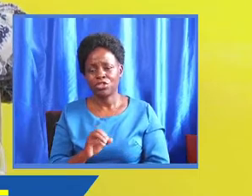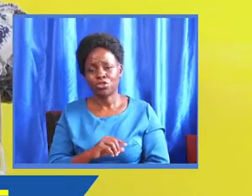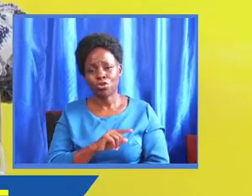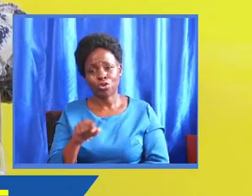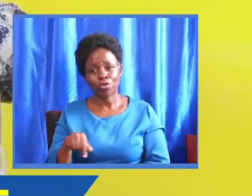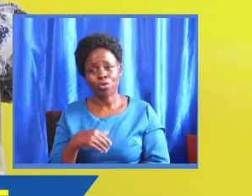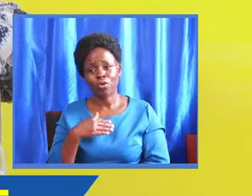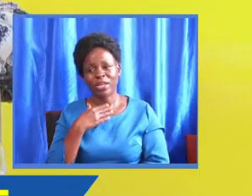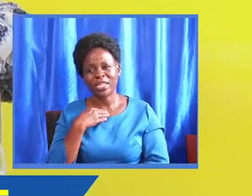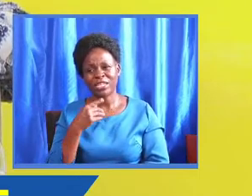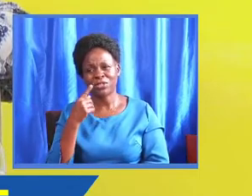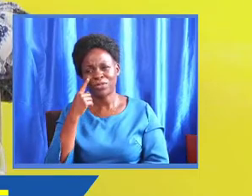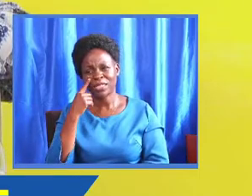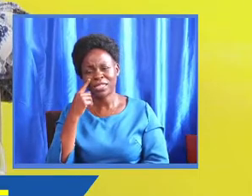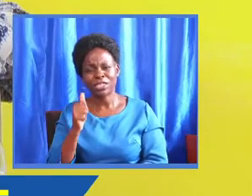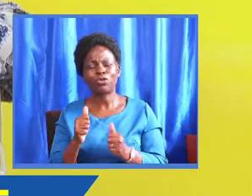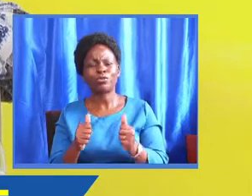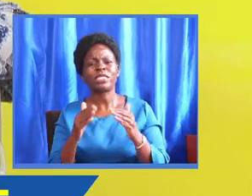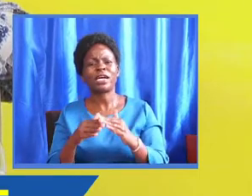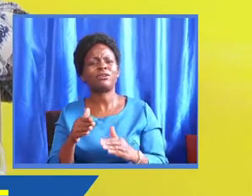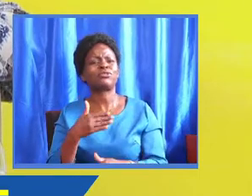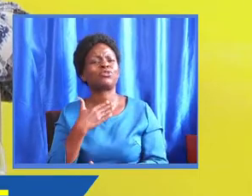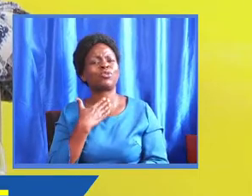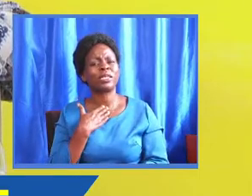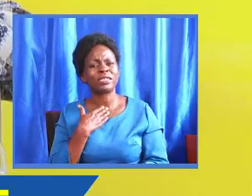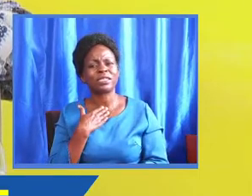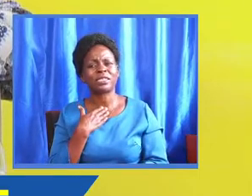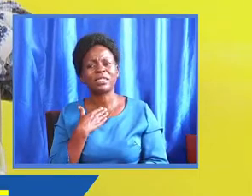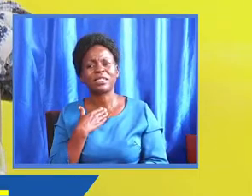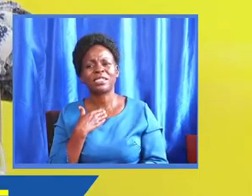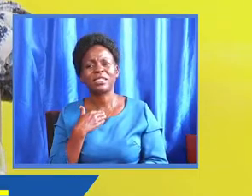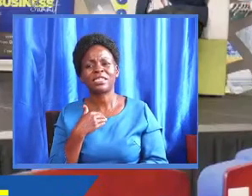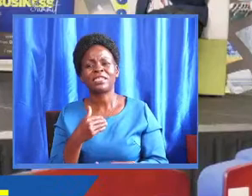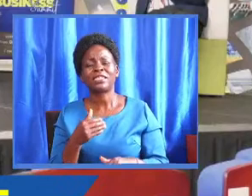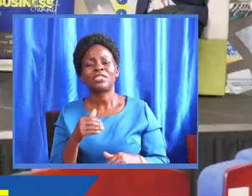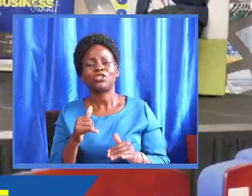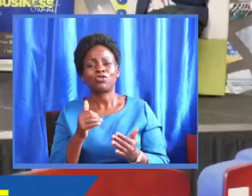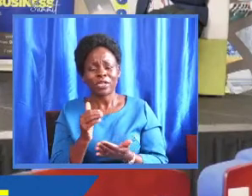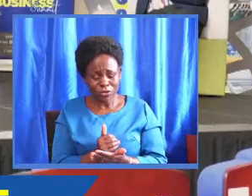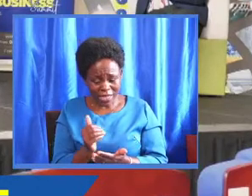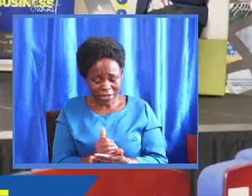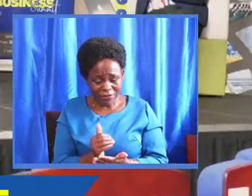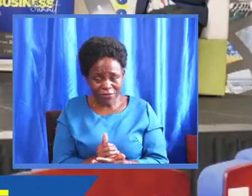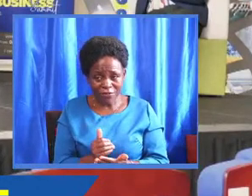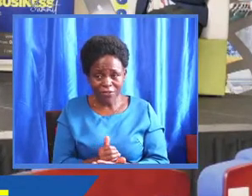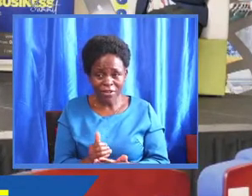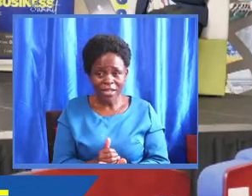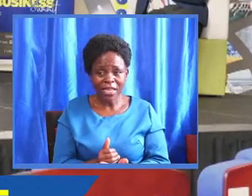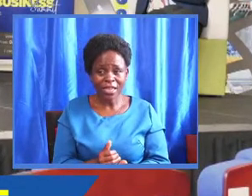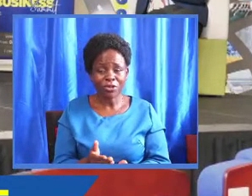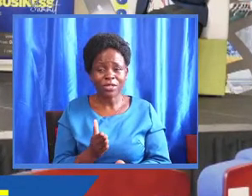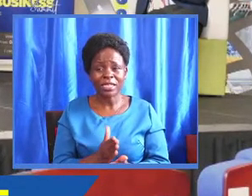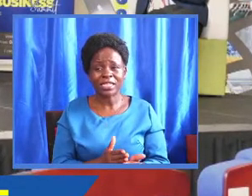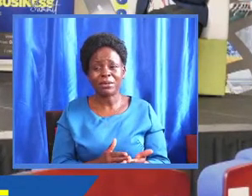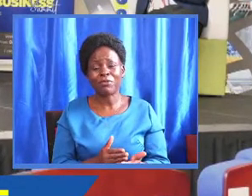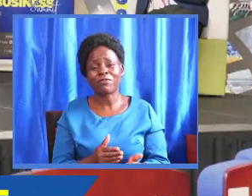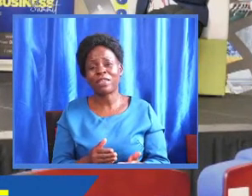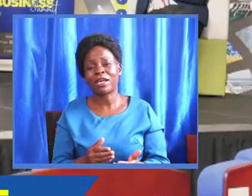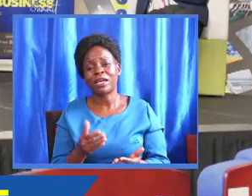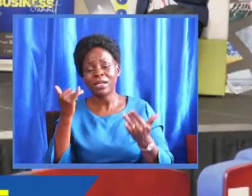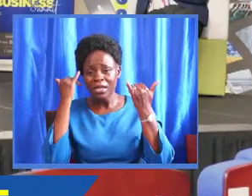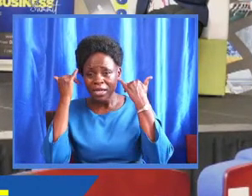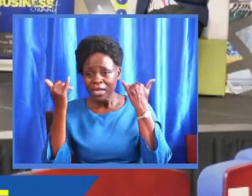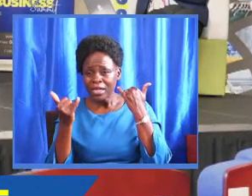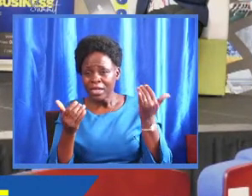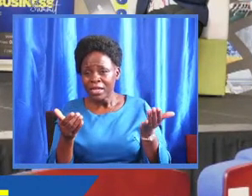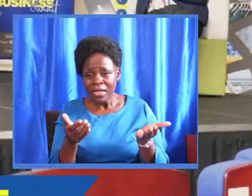which kind of house you want, try to save for it, I think those are some of the tips now.